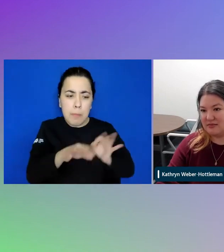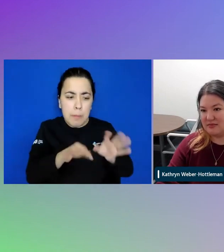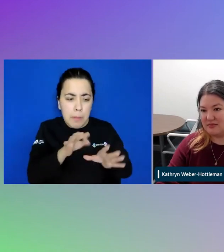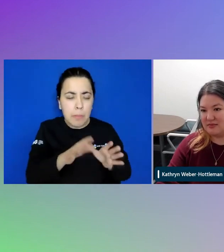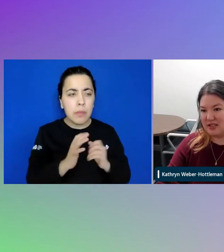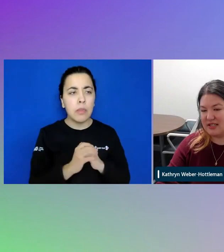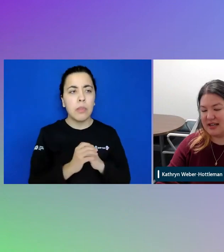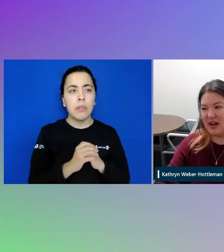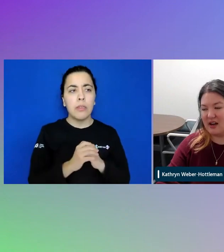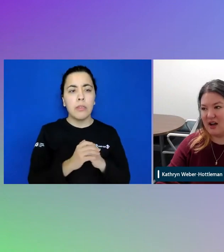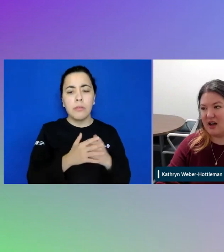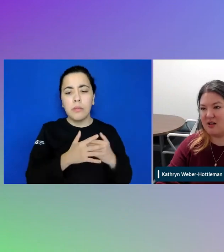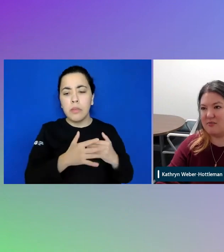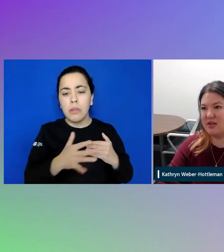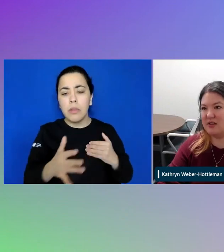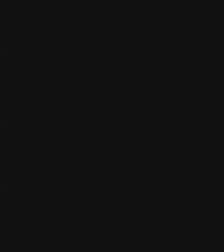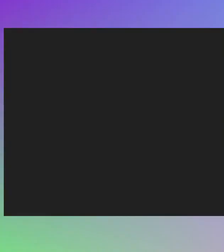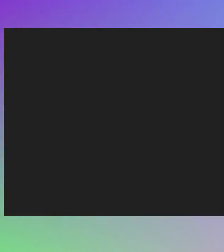to another? Yeah.